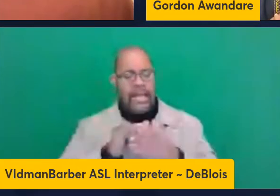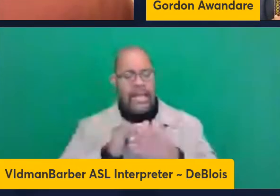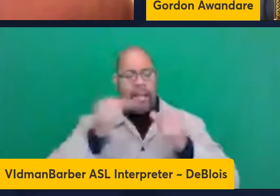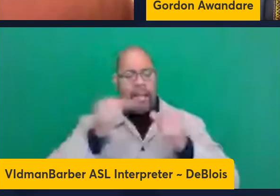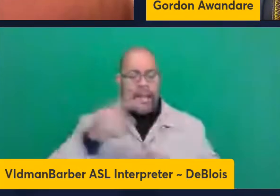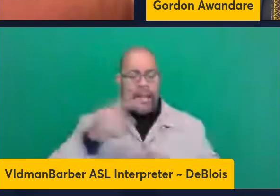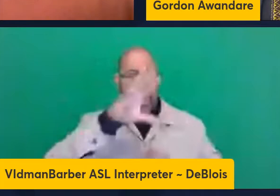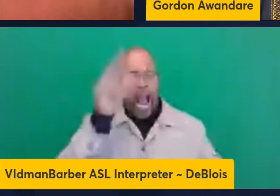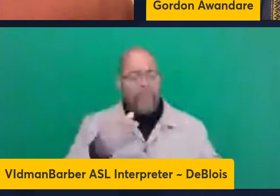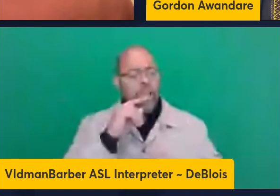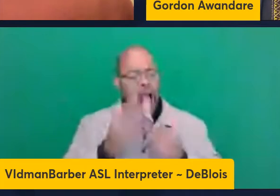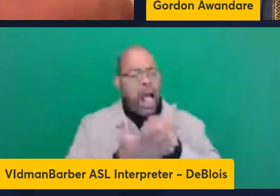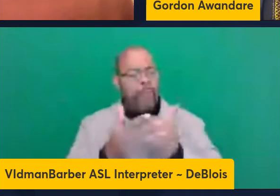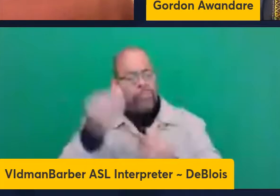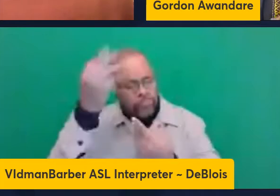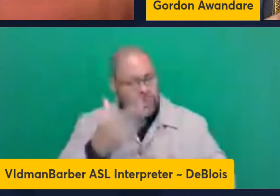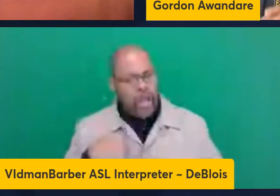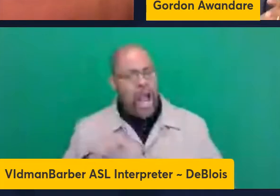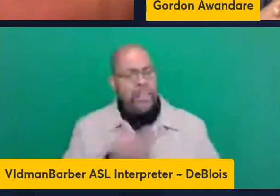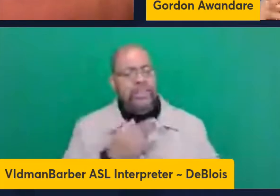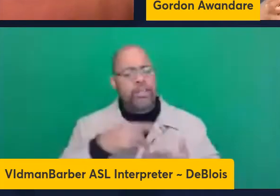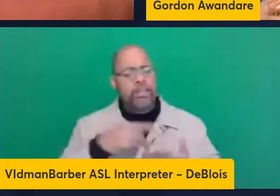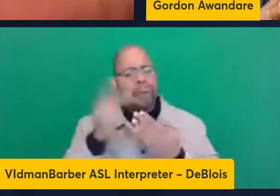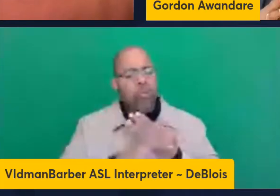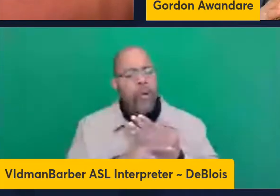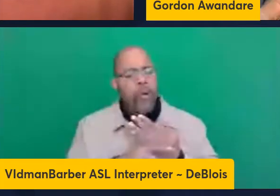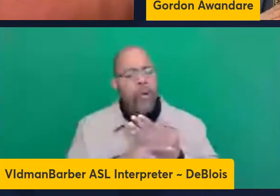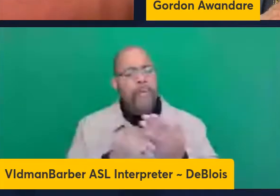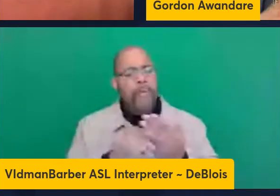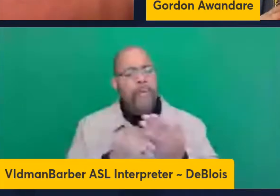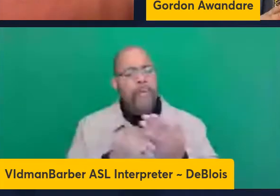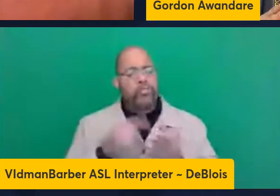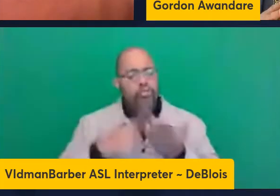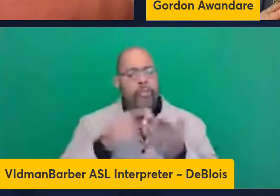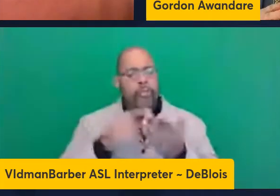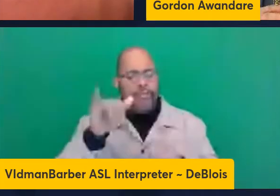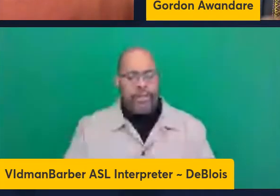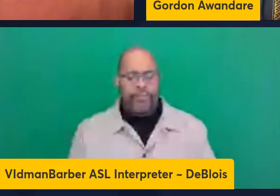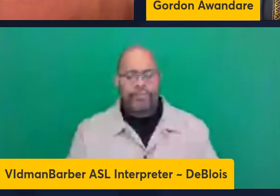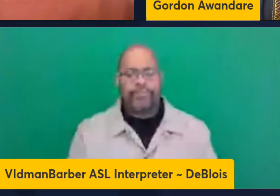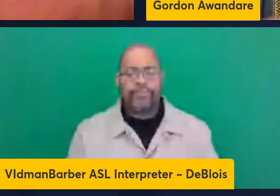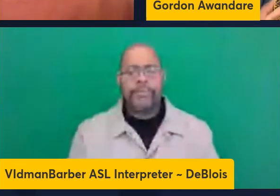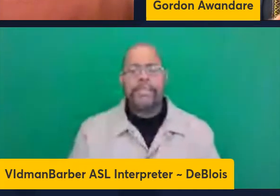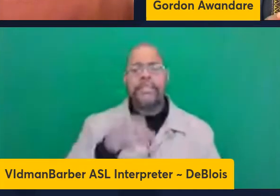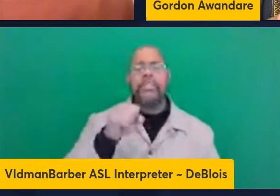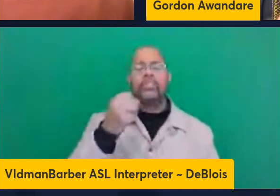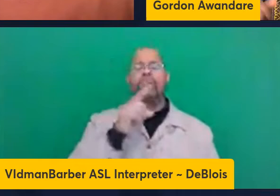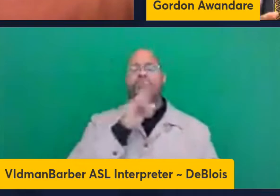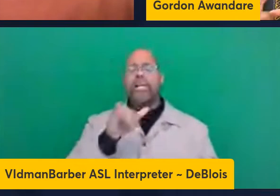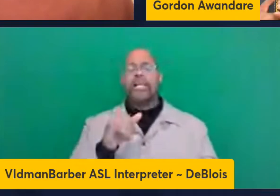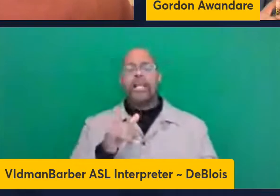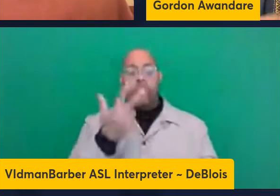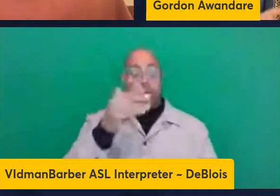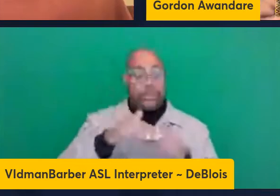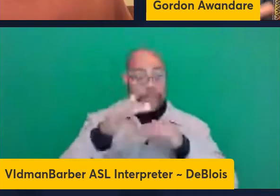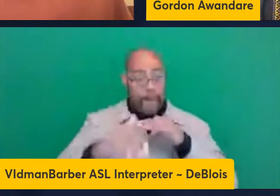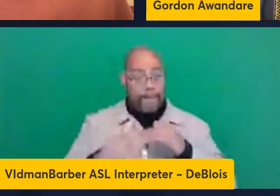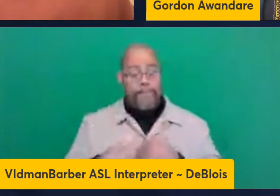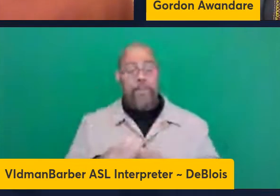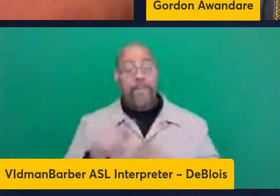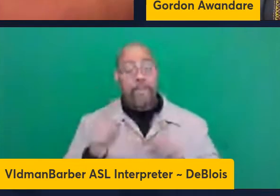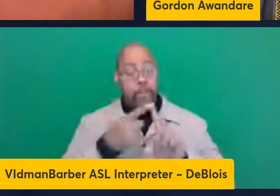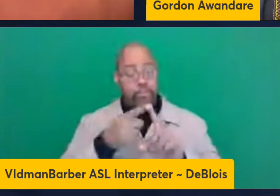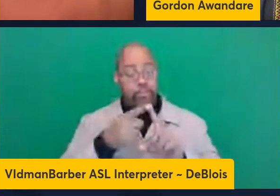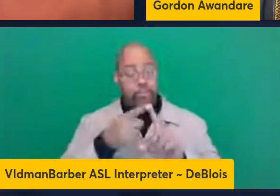super helpful also for programs directed that are with us today. Yeah, so it's really three steps. First step is to create